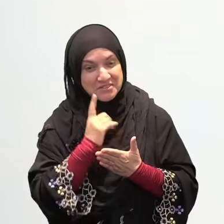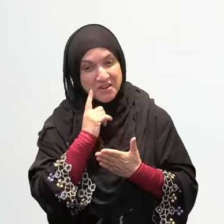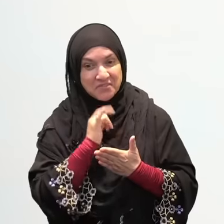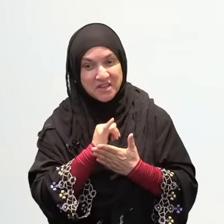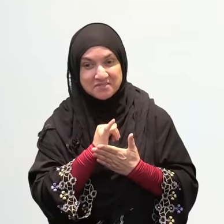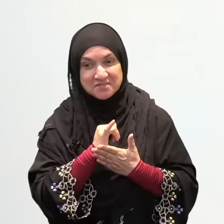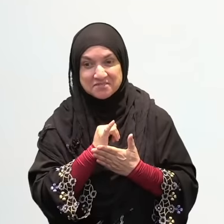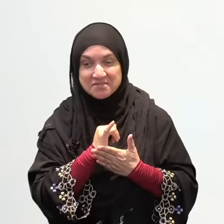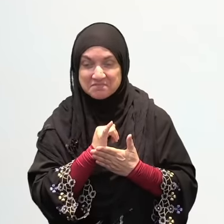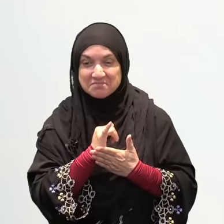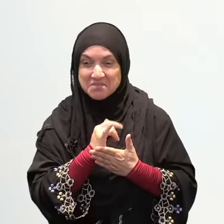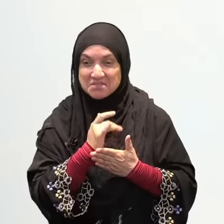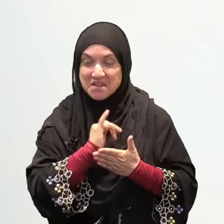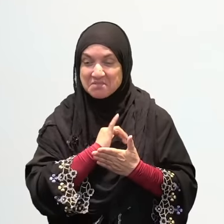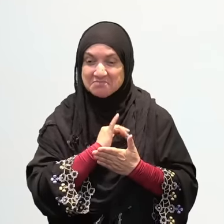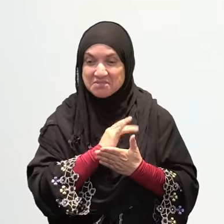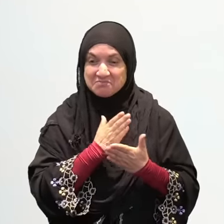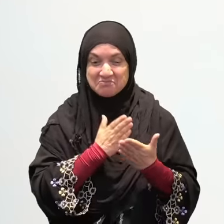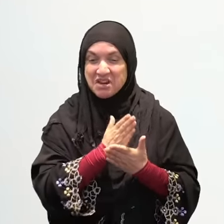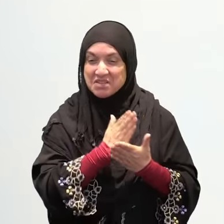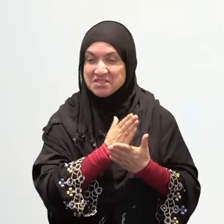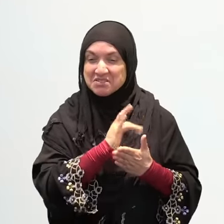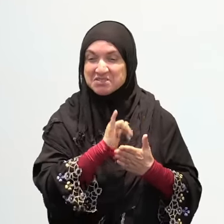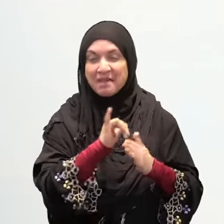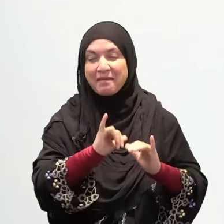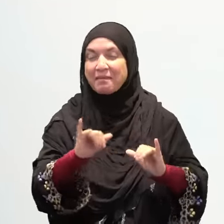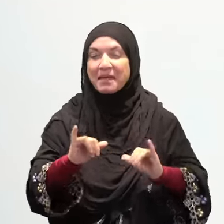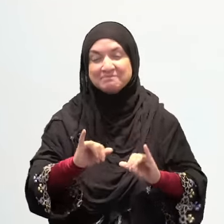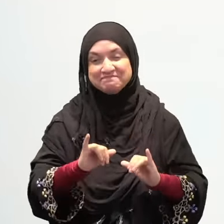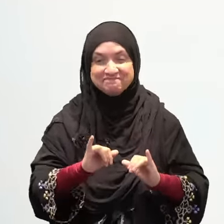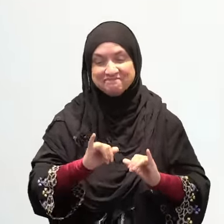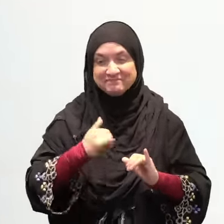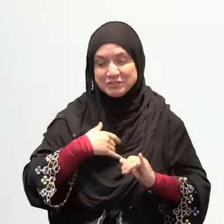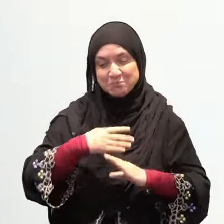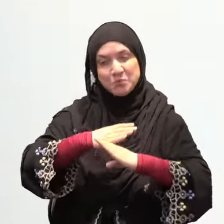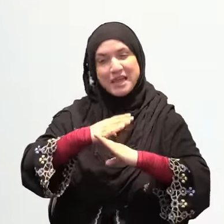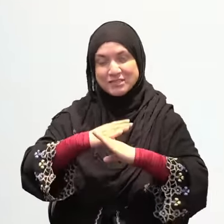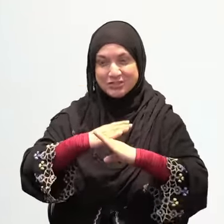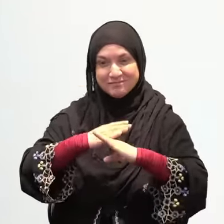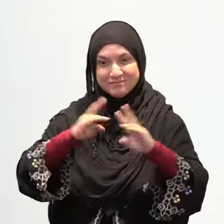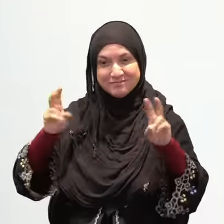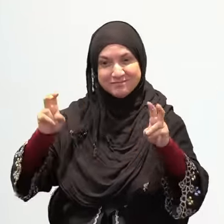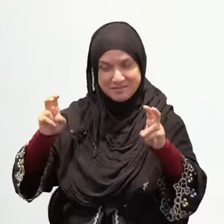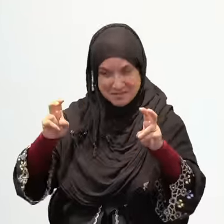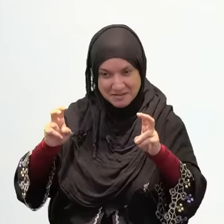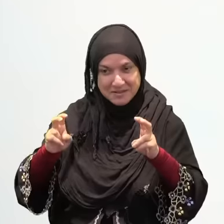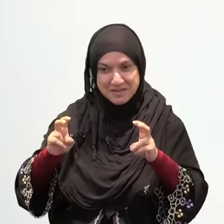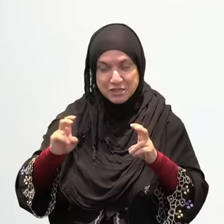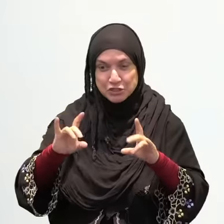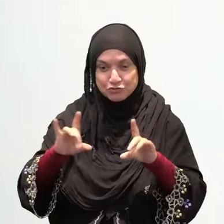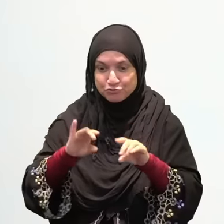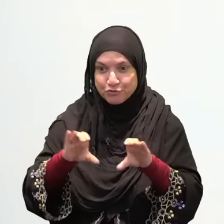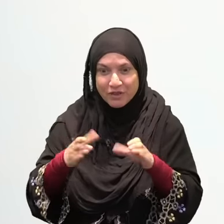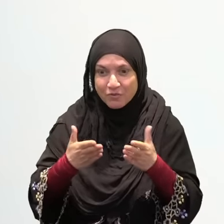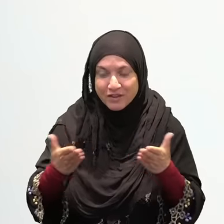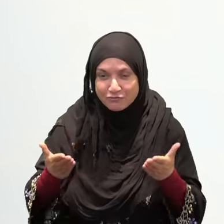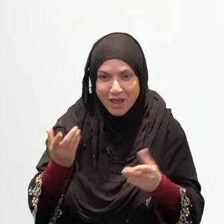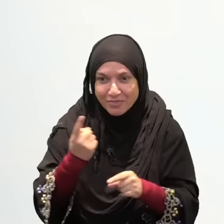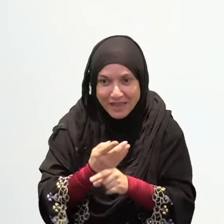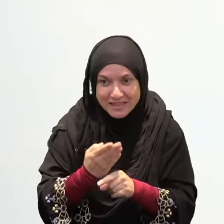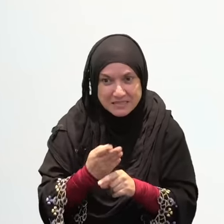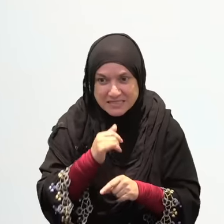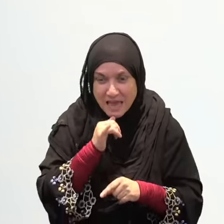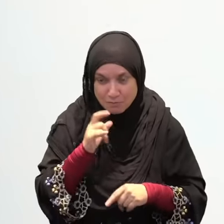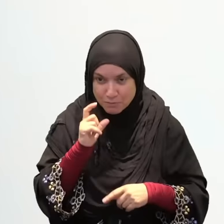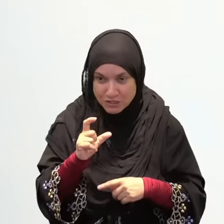He didn't see the way that his father loved Uthman radiallahu ta'ala anhu. The moments they were together were much of the bishara, much of the glad tidings that were given to a